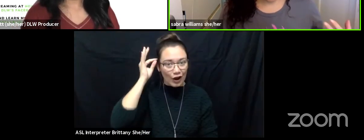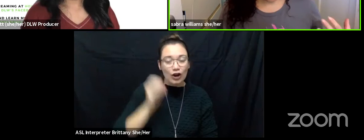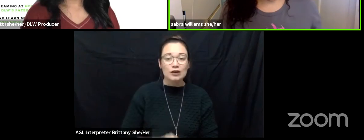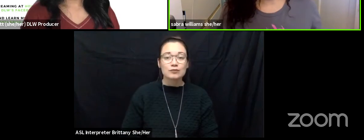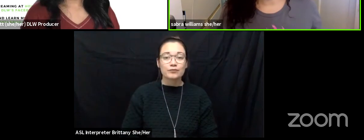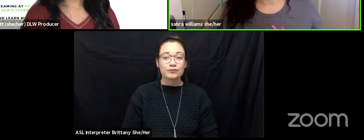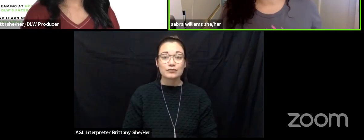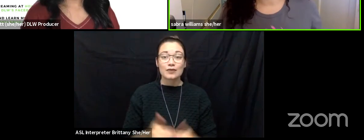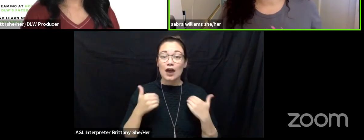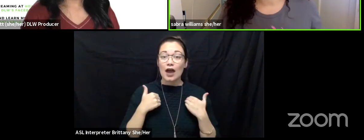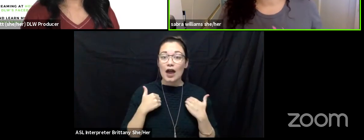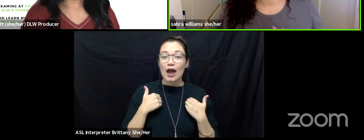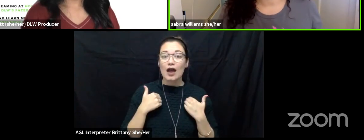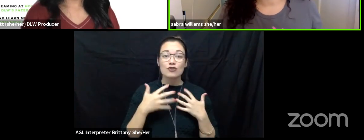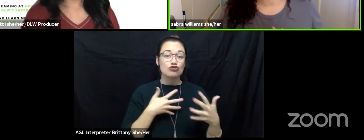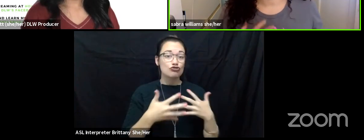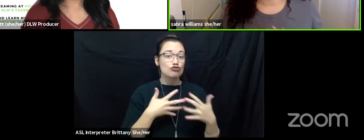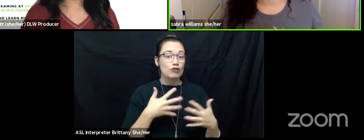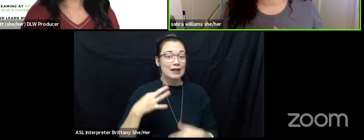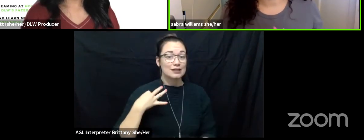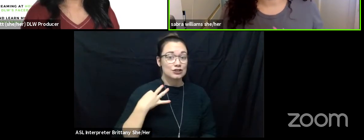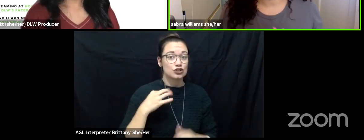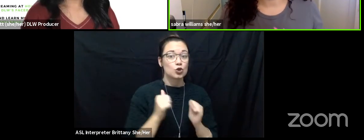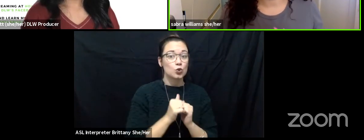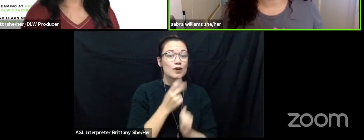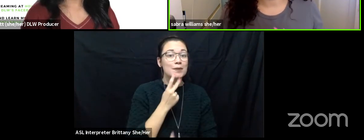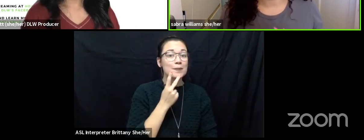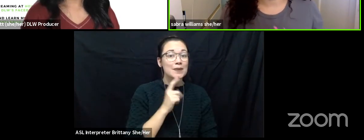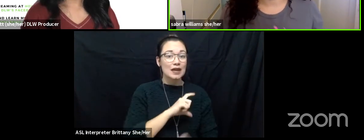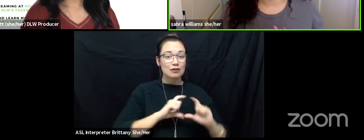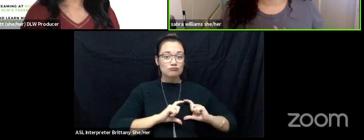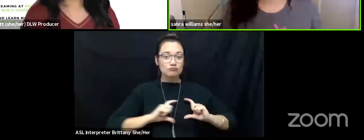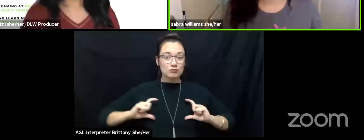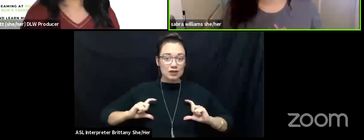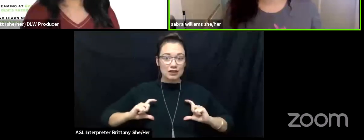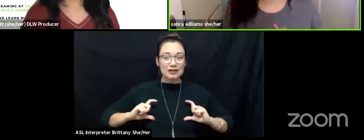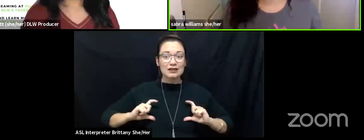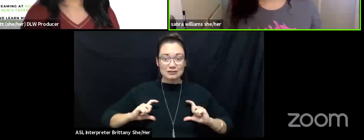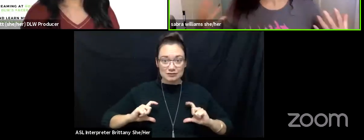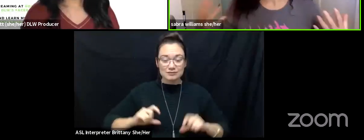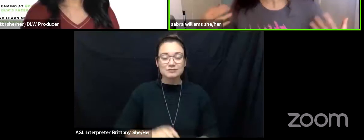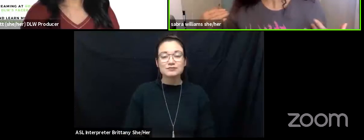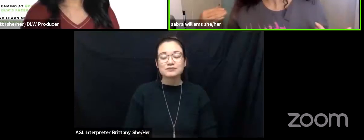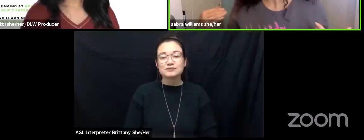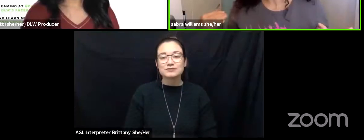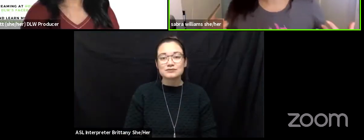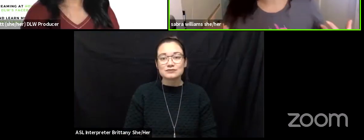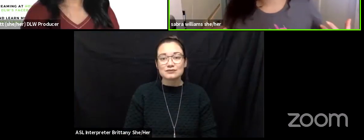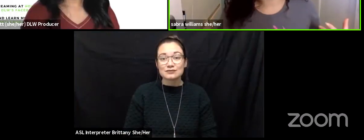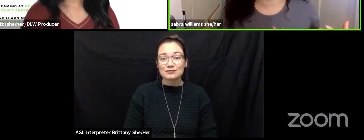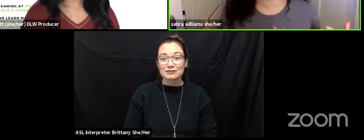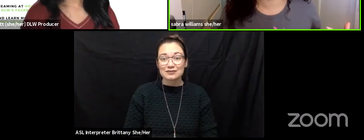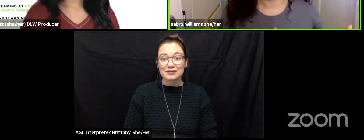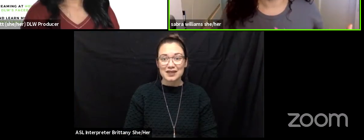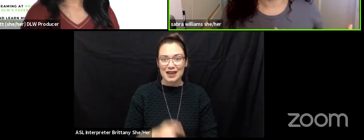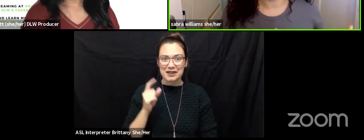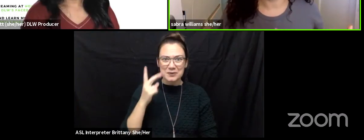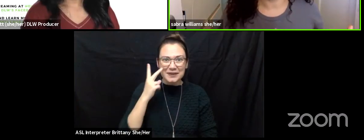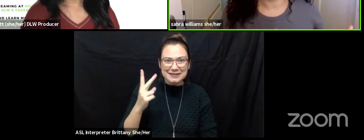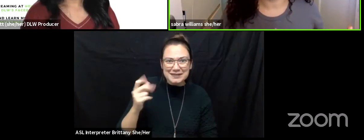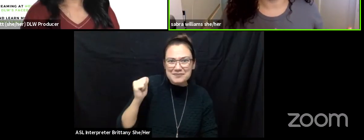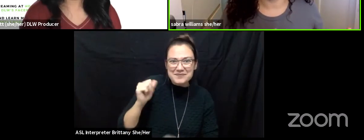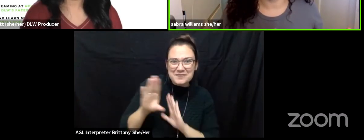a gray t-shirt with a pink logo that says Creative Acts, and I'm sitting at the entrance to a